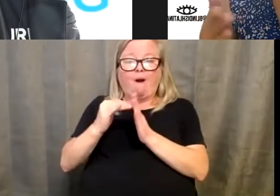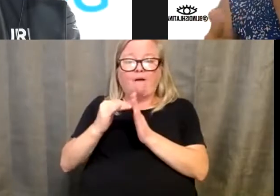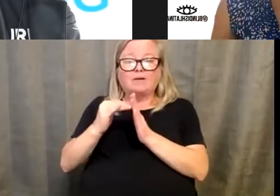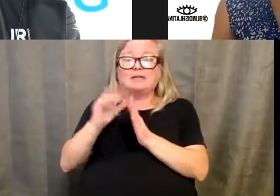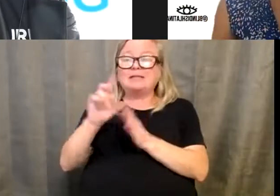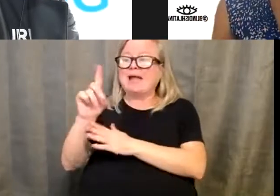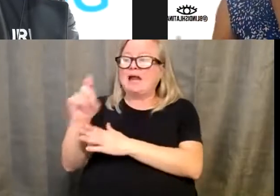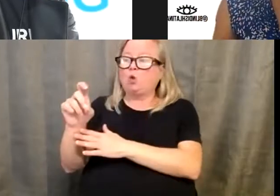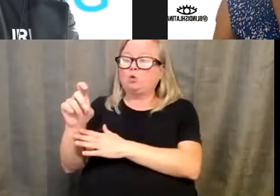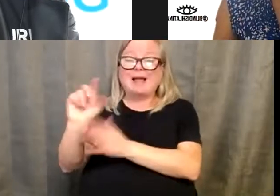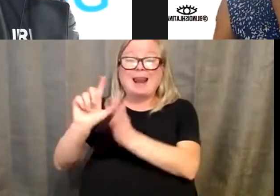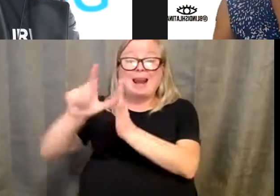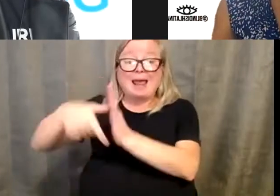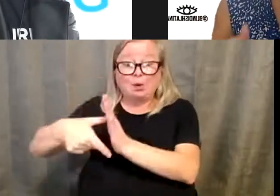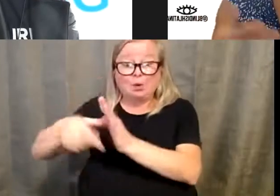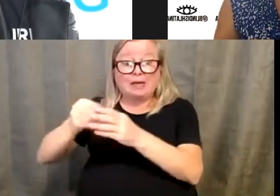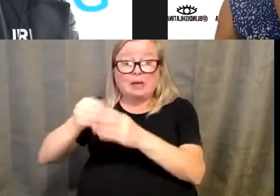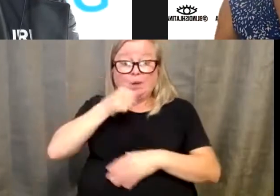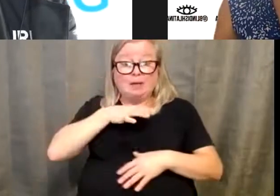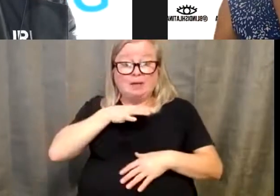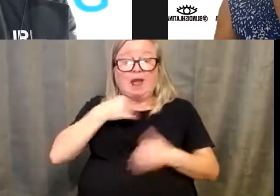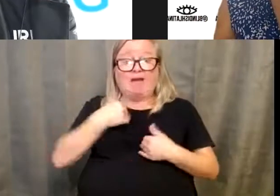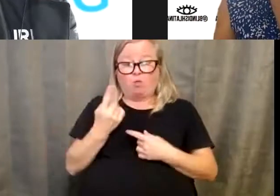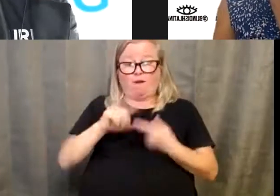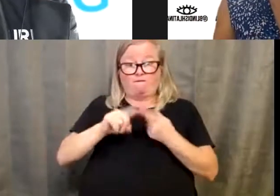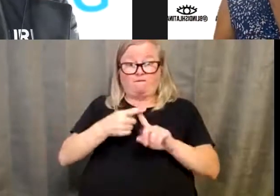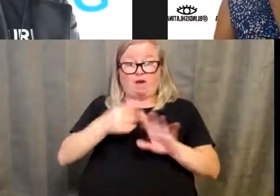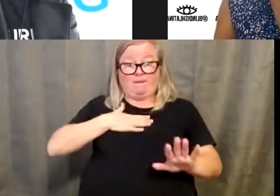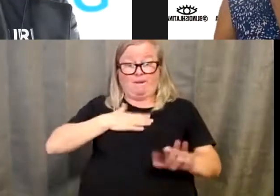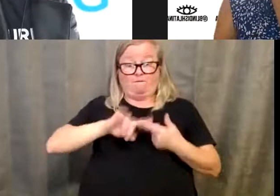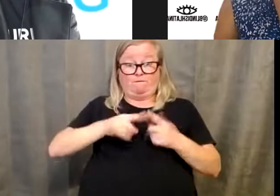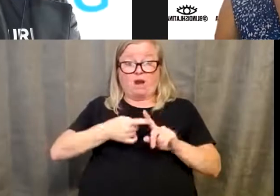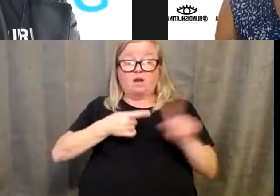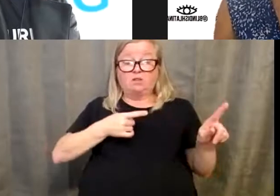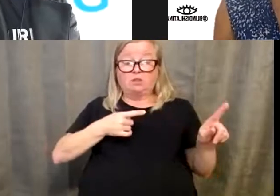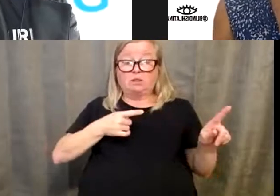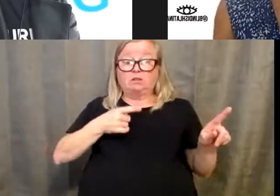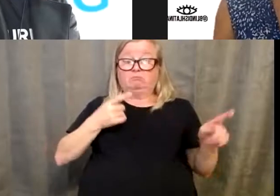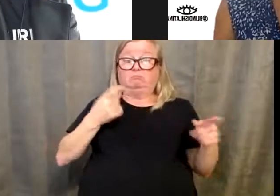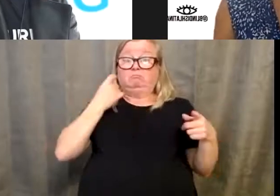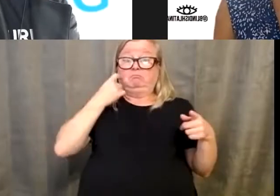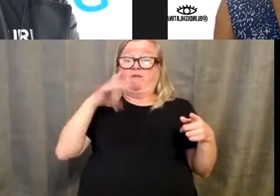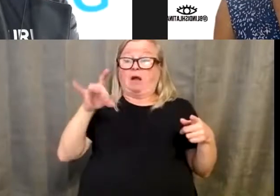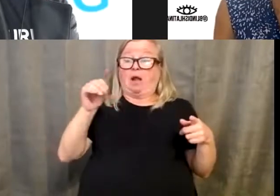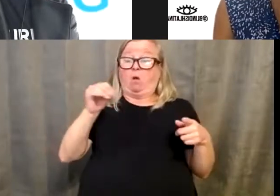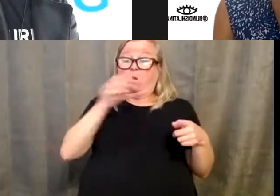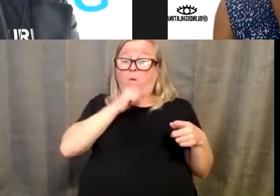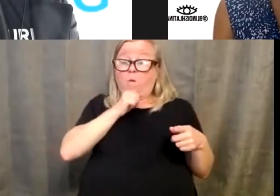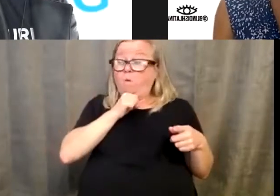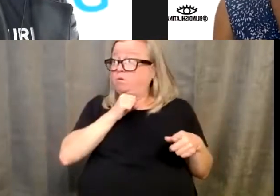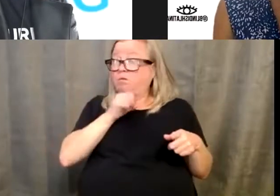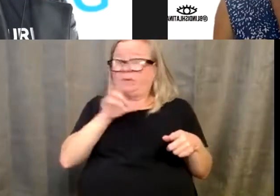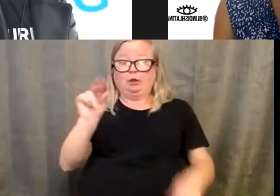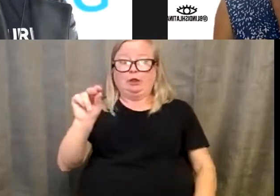diagnosed much later in women. I have a friend personally that she did not find out that she had ADHD until she was 30